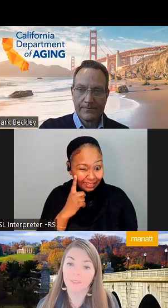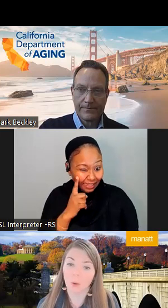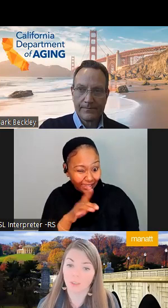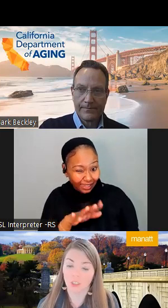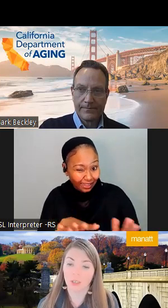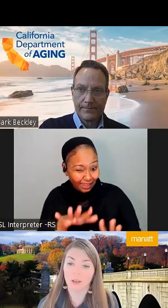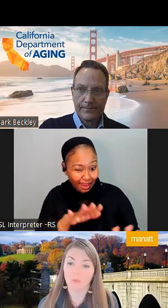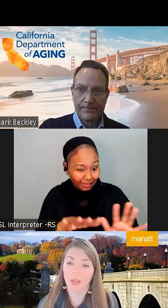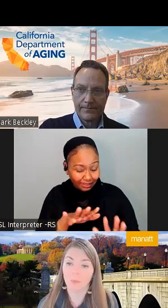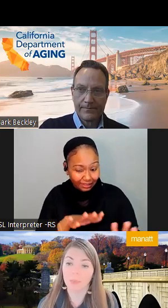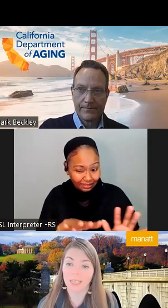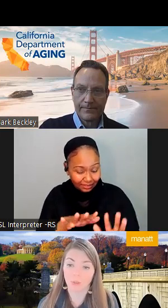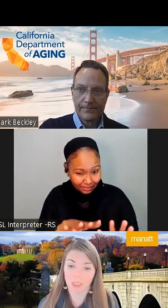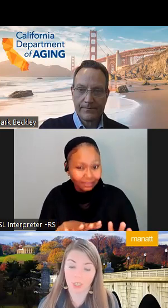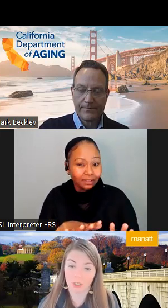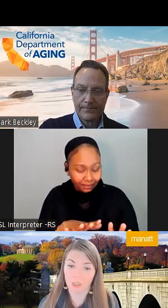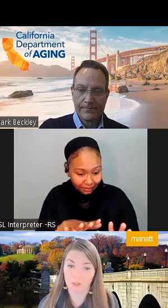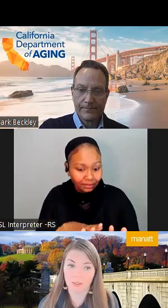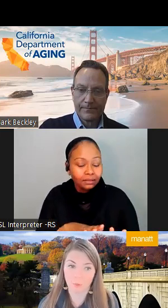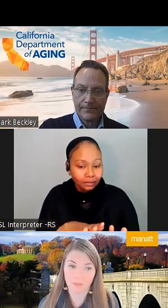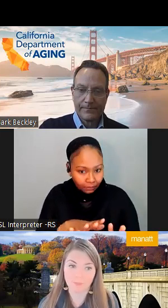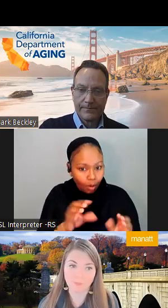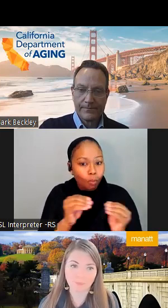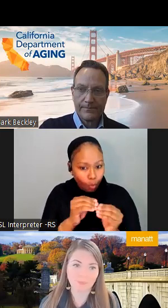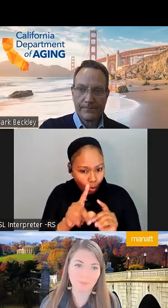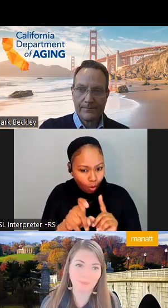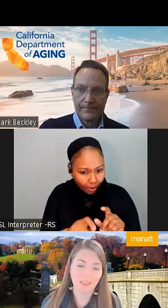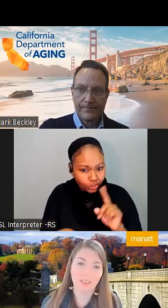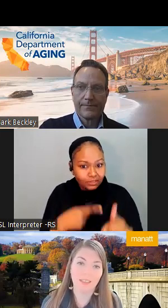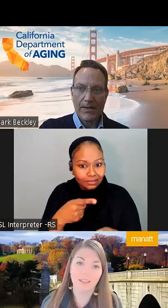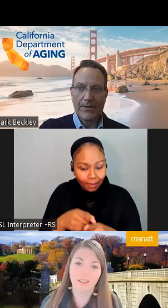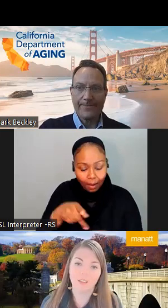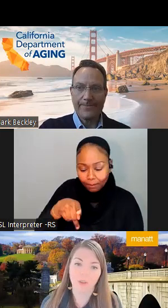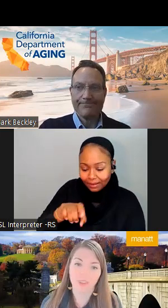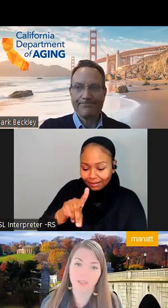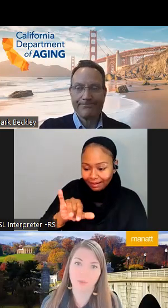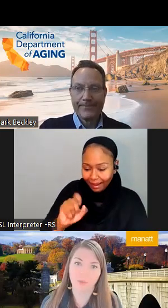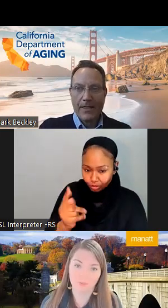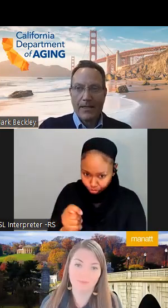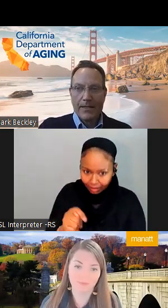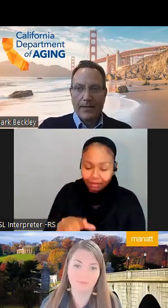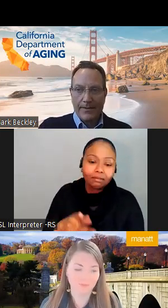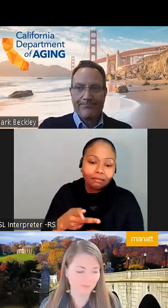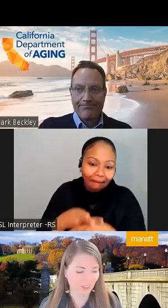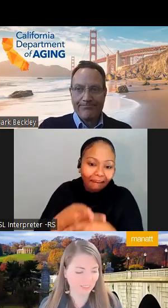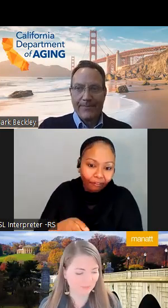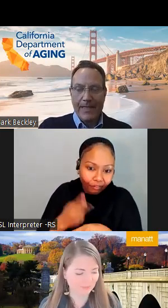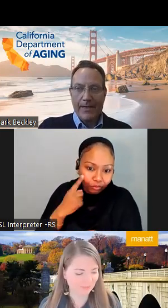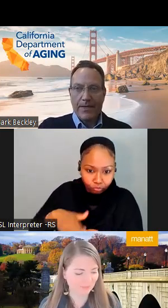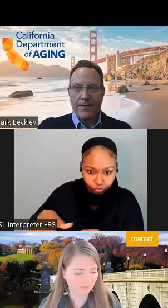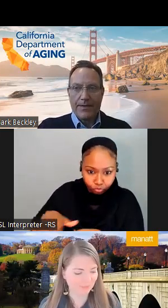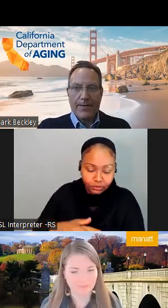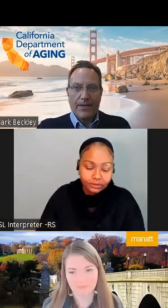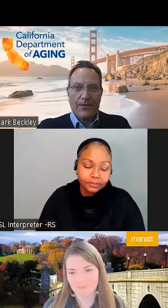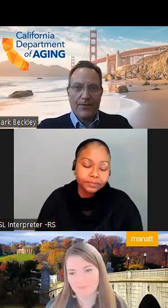even echoing of the question around pediatric and younger adults as well. Right. So I think. Yeah,